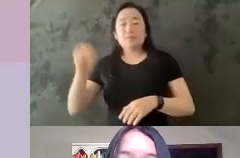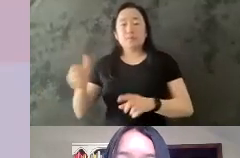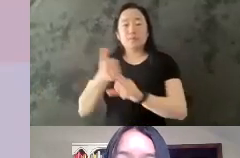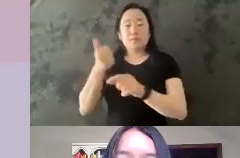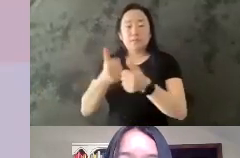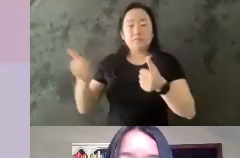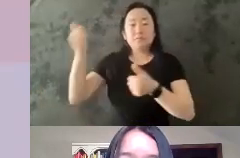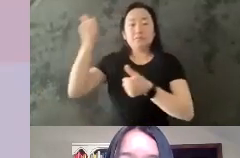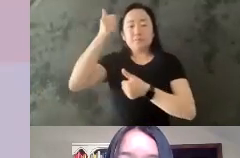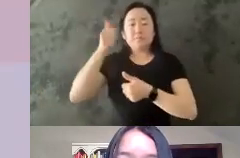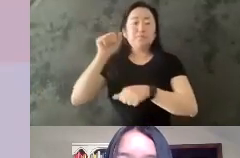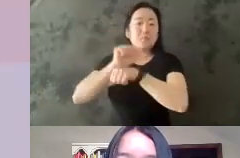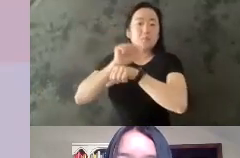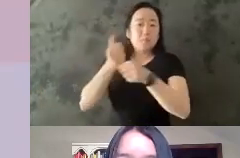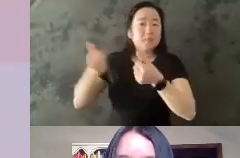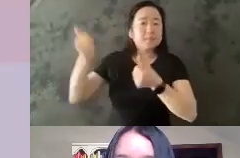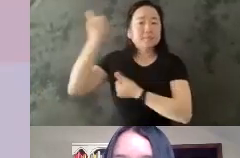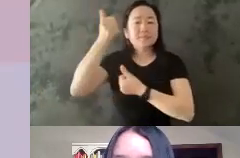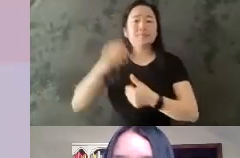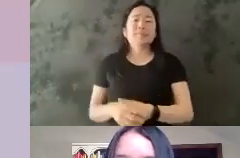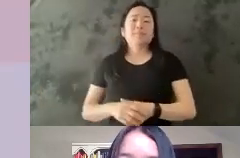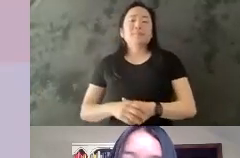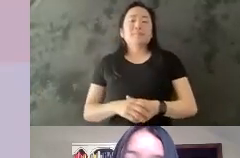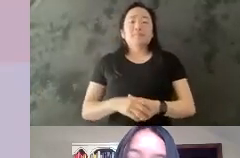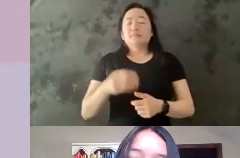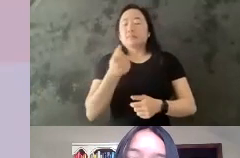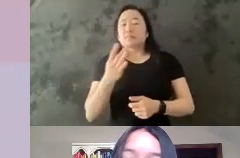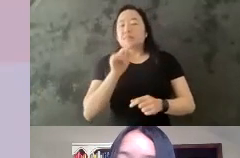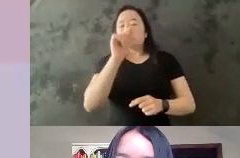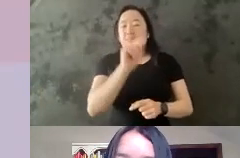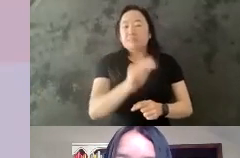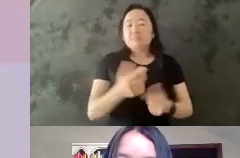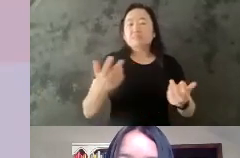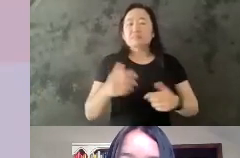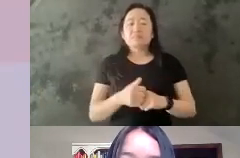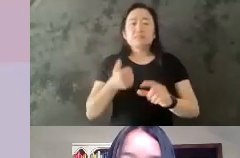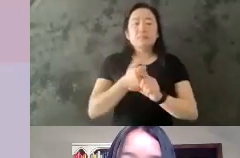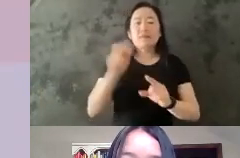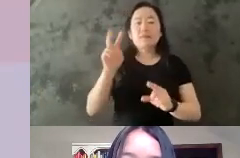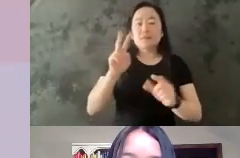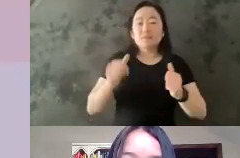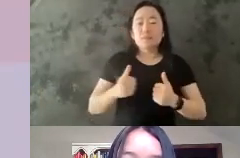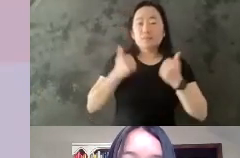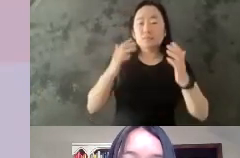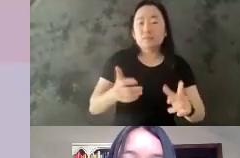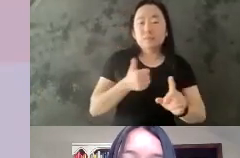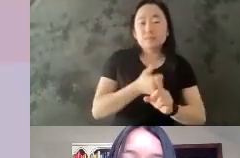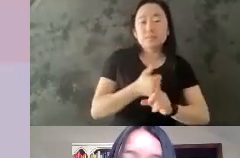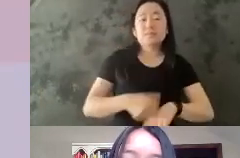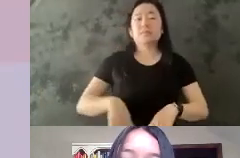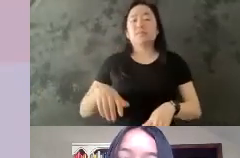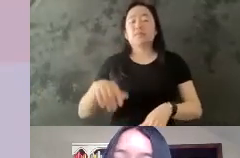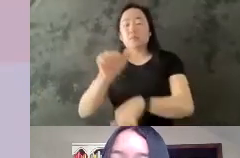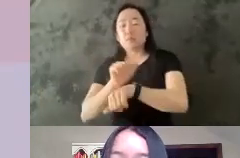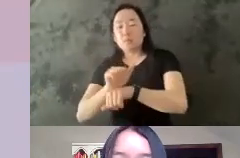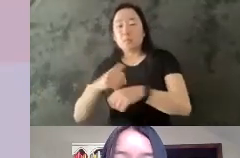as someone who works at a workplace, and then a couple other who are victim survivors themselves, who are in the medical field